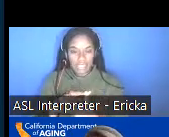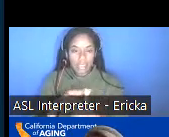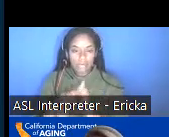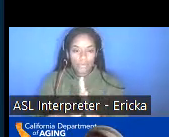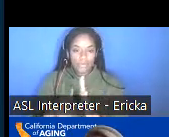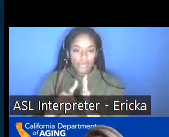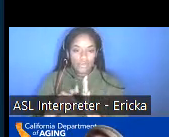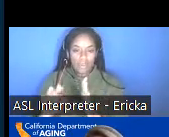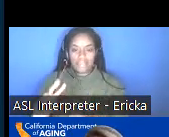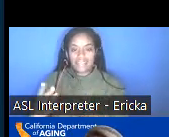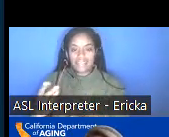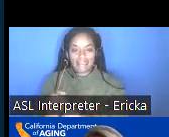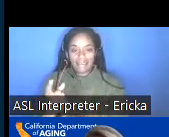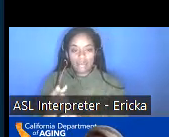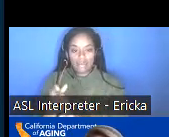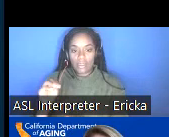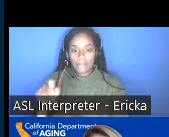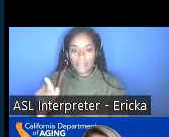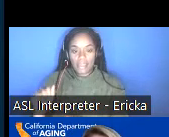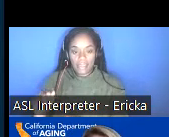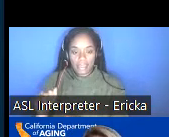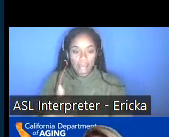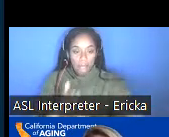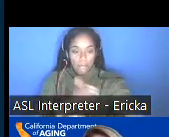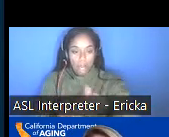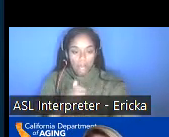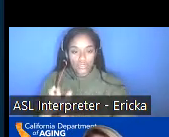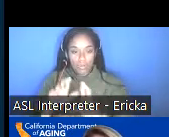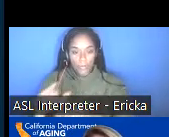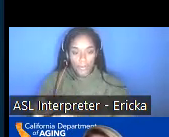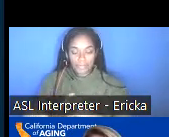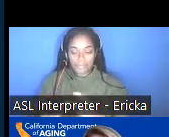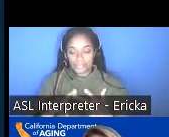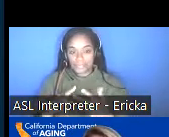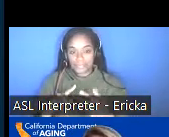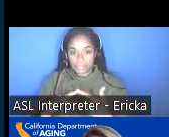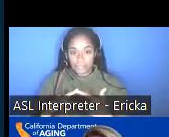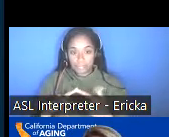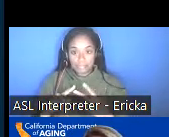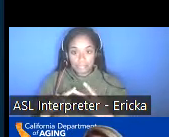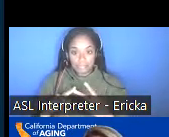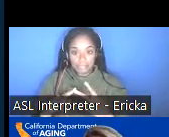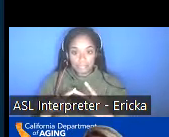our second annual MPA progress report. 2, a high-level overview of our